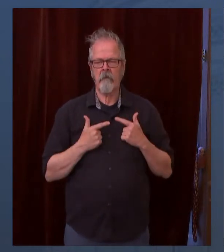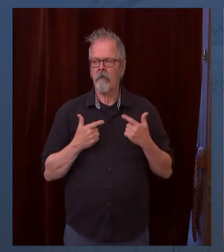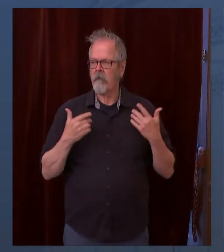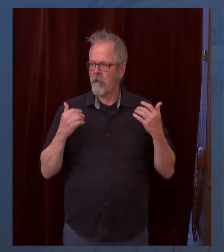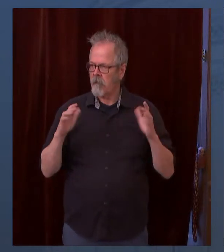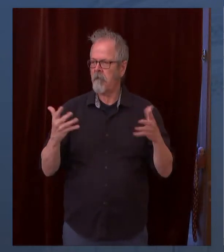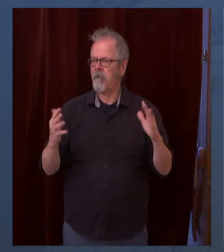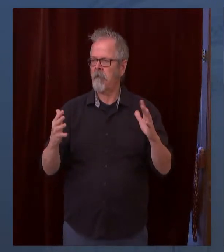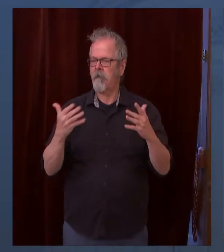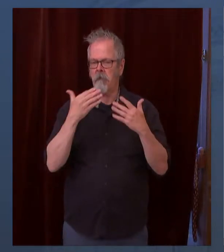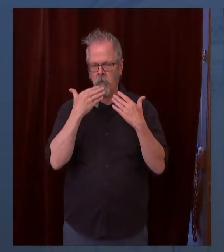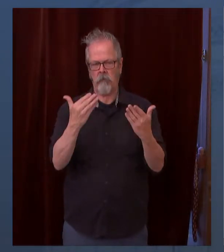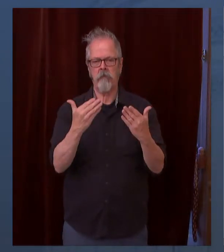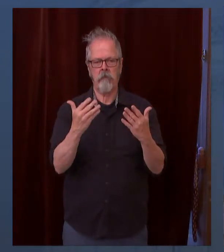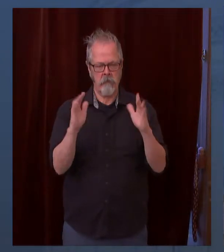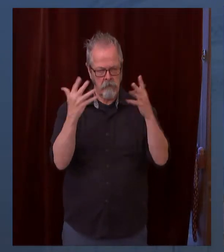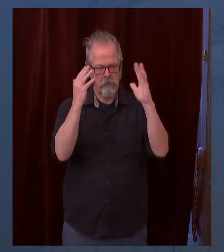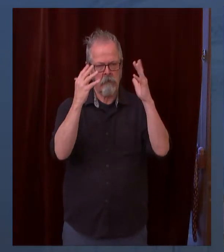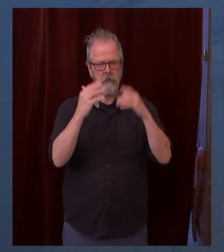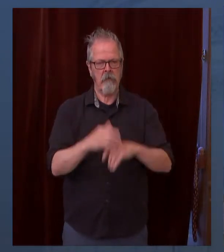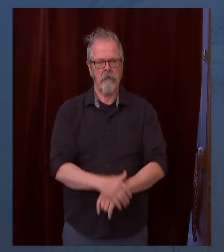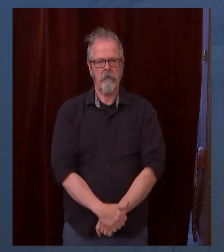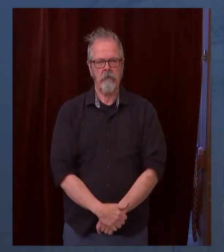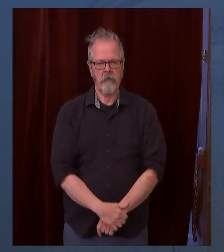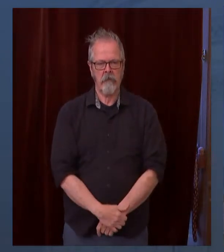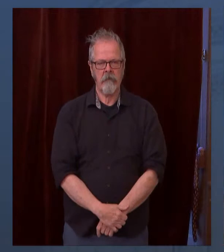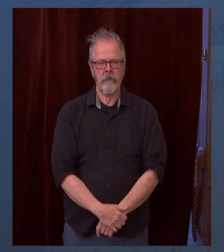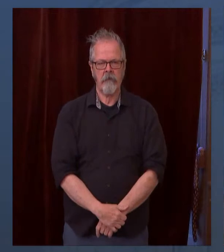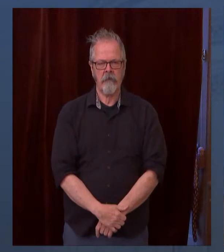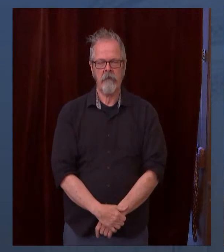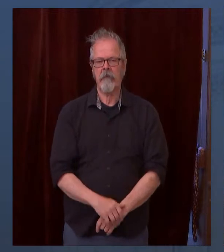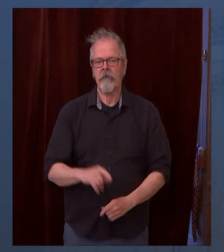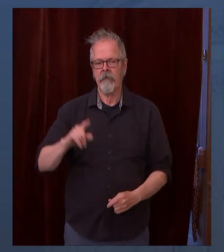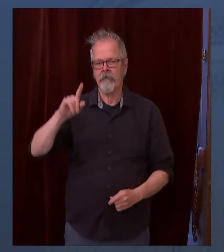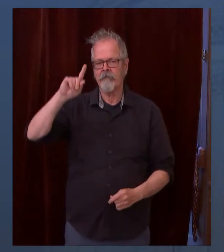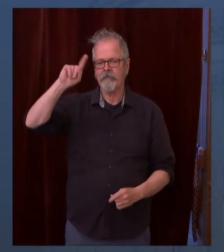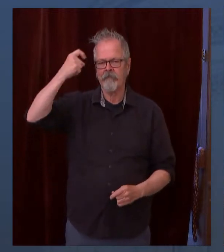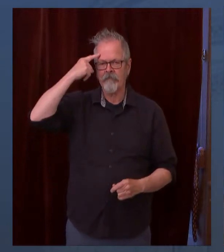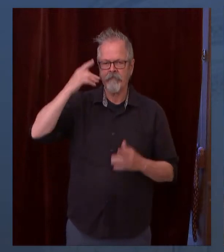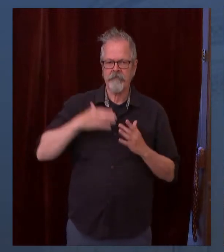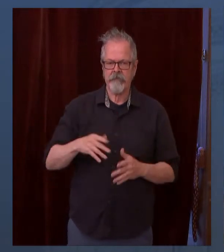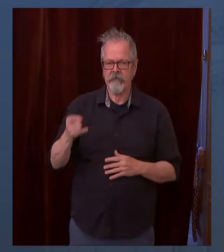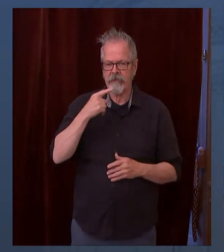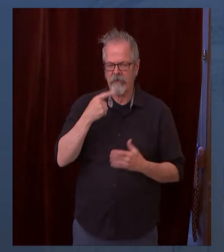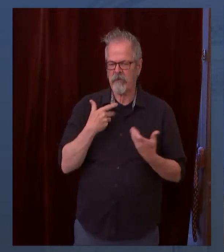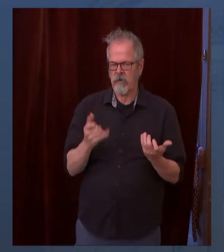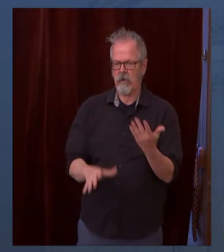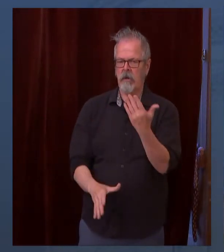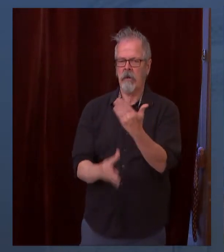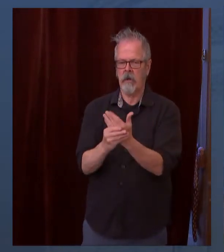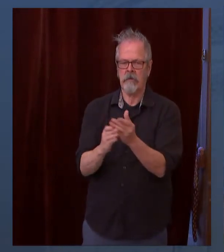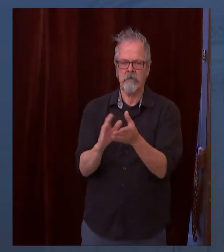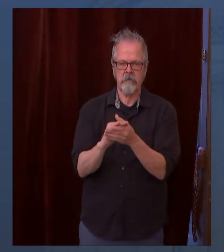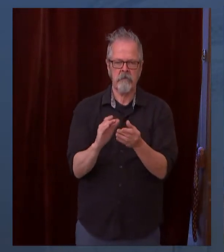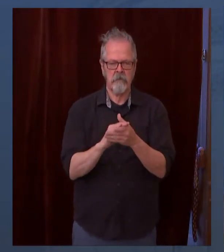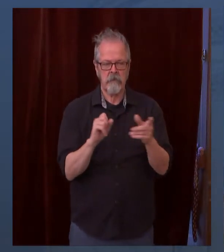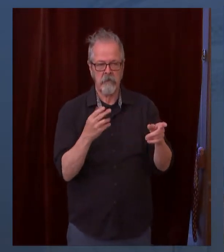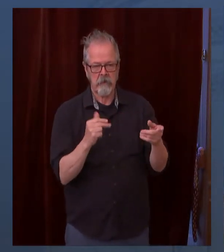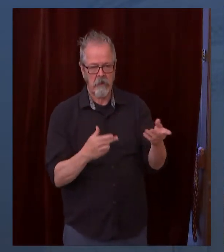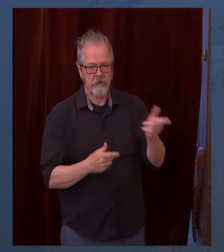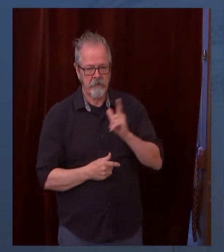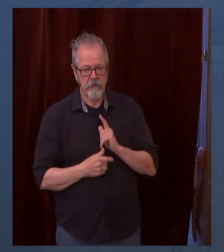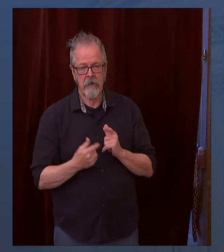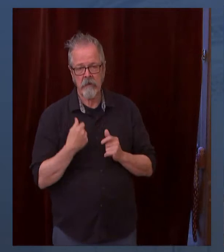on. Yeah, I want to just put a parameter on that. This isn't 1 or 2 people. Comparing